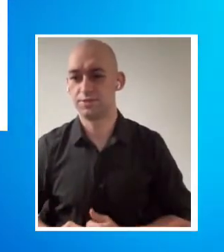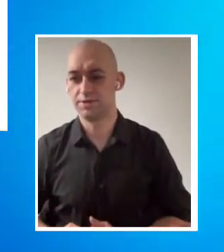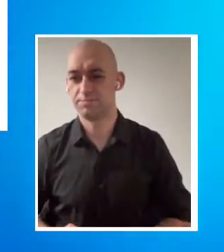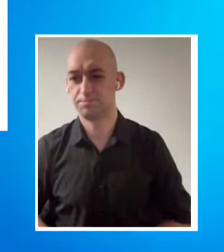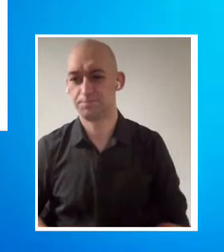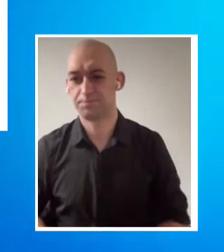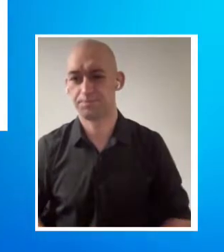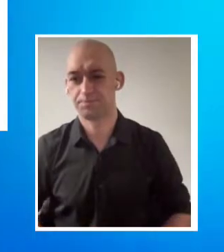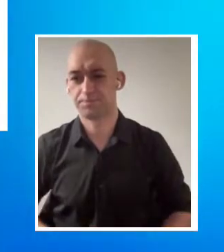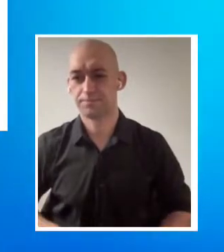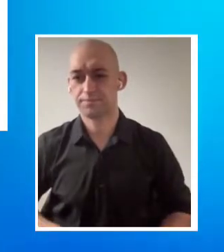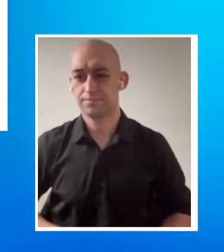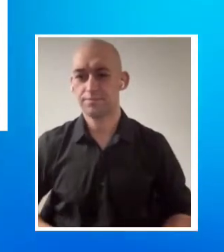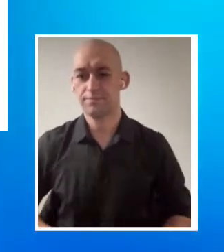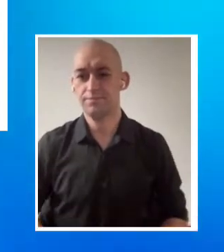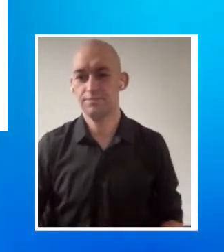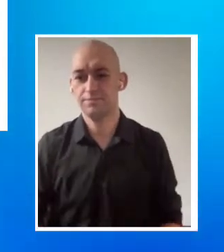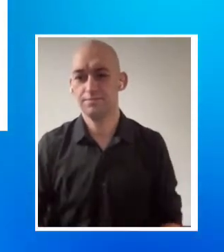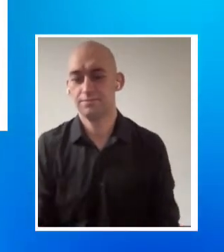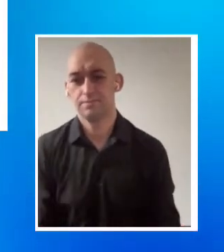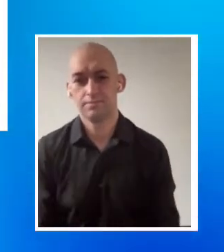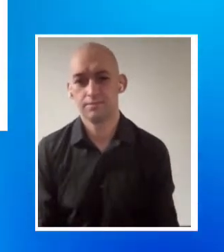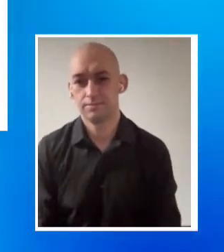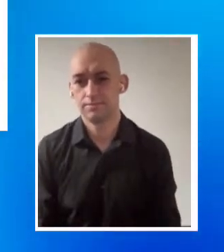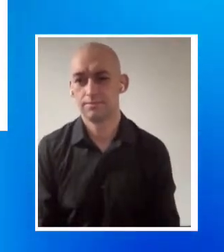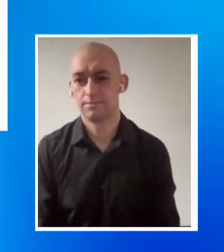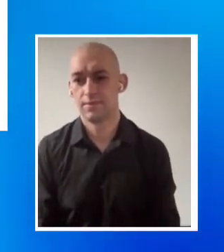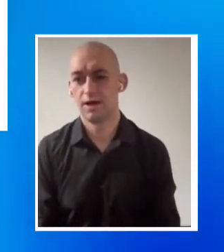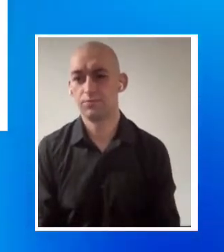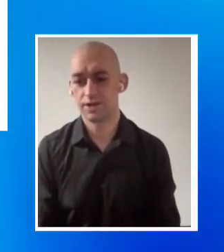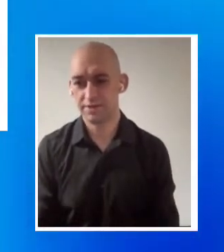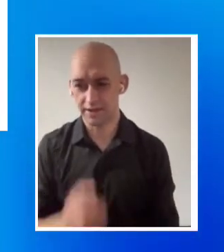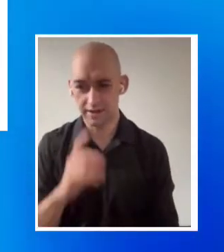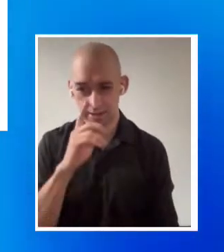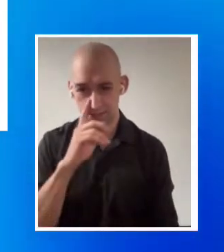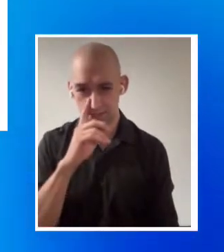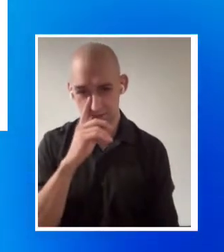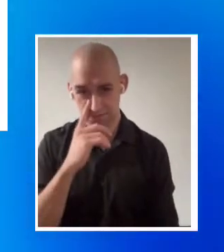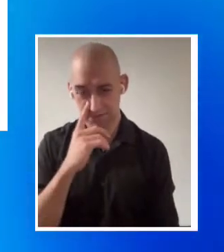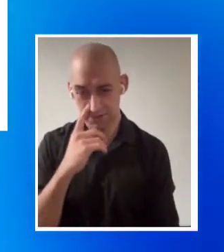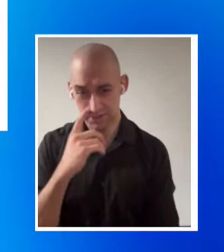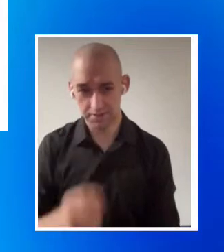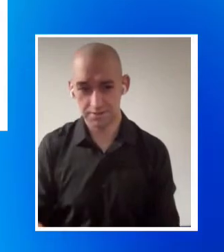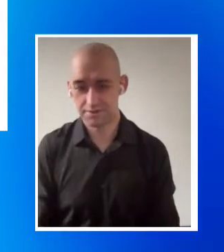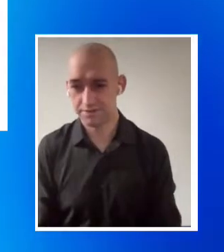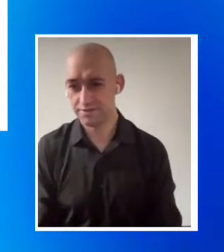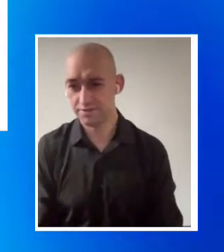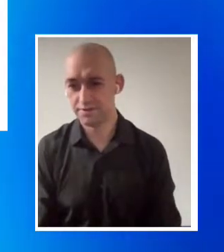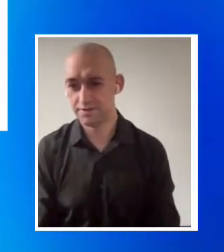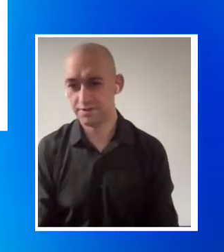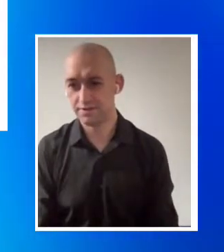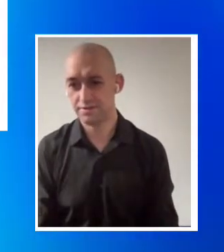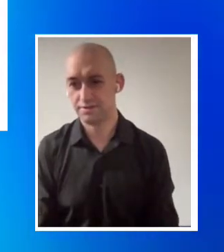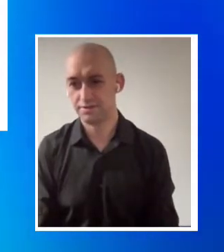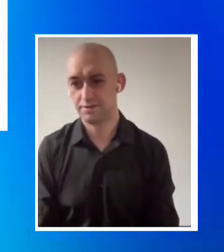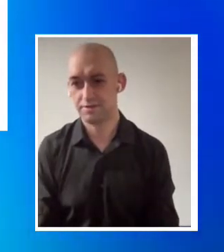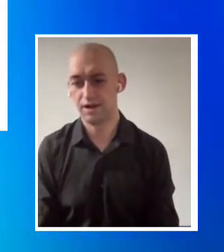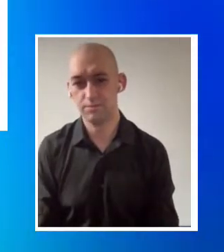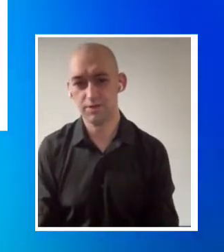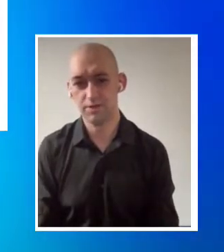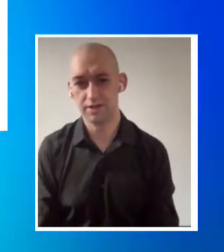be seeing it in the chat? Right, but they'll need to scroll if the chat moves